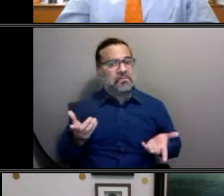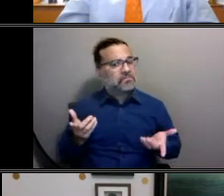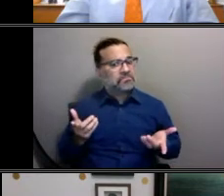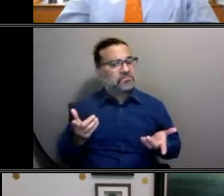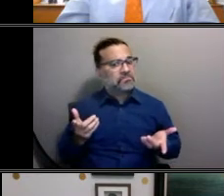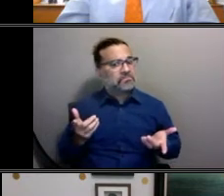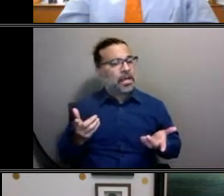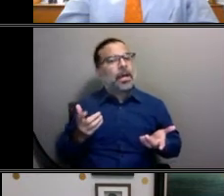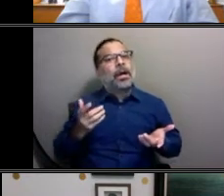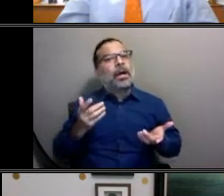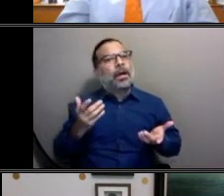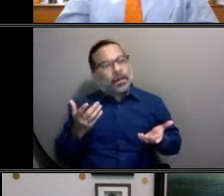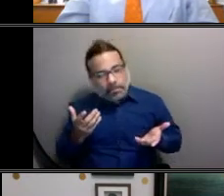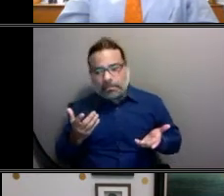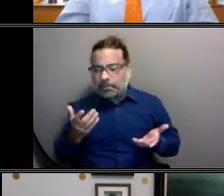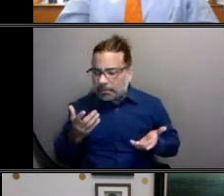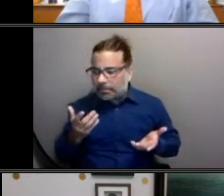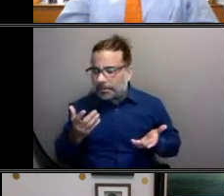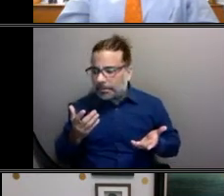for reasons that are